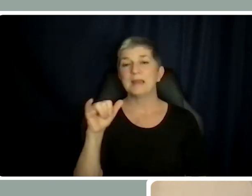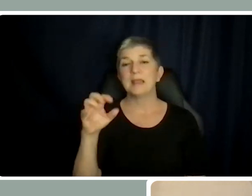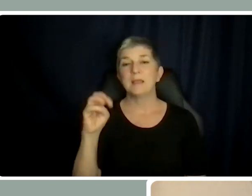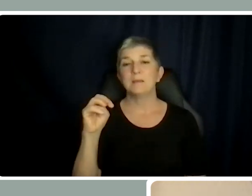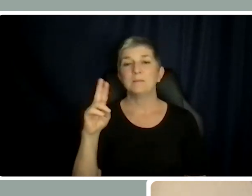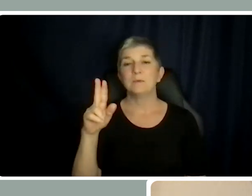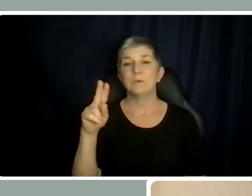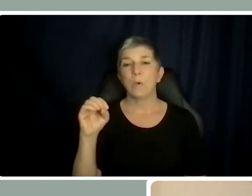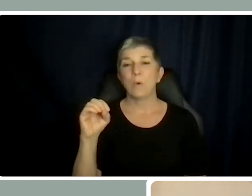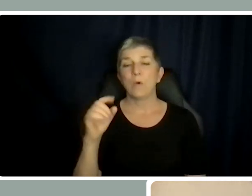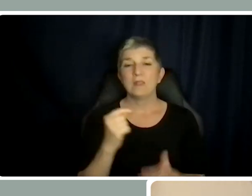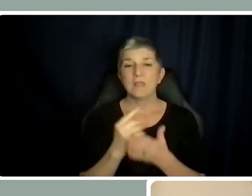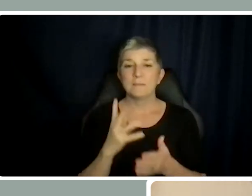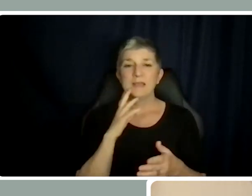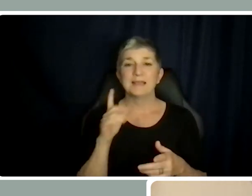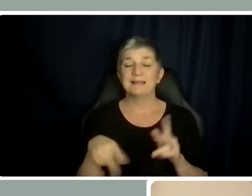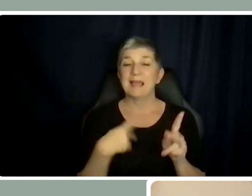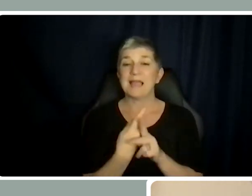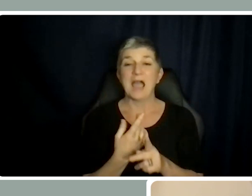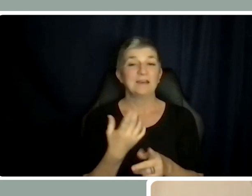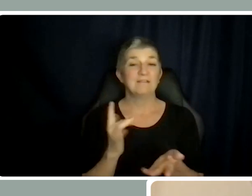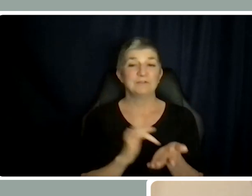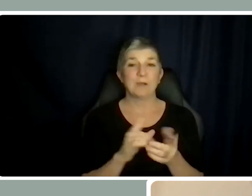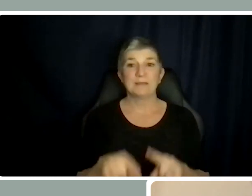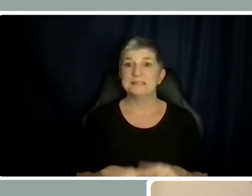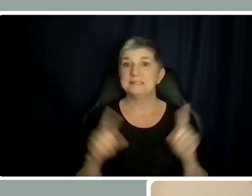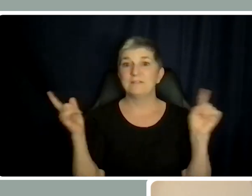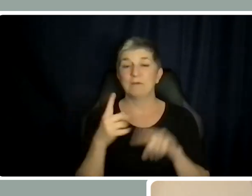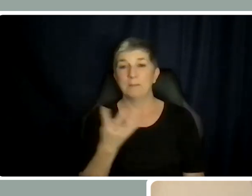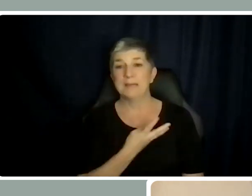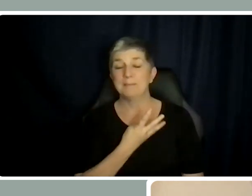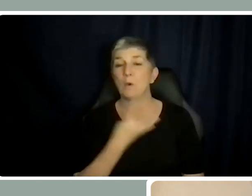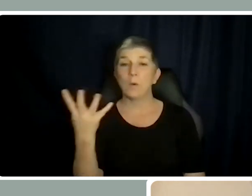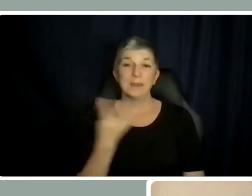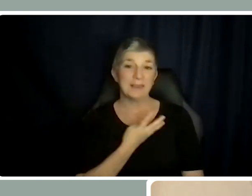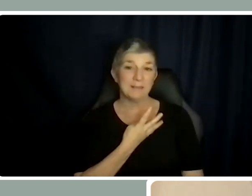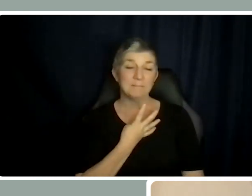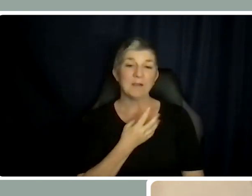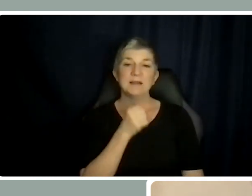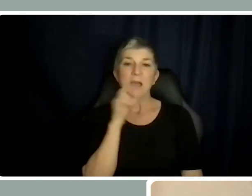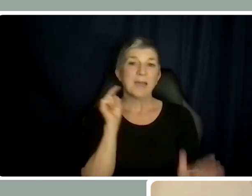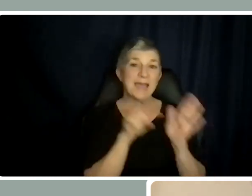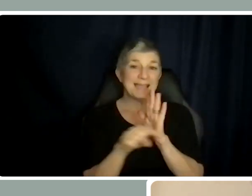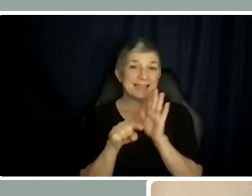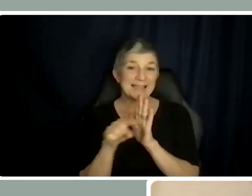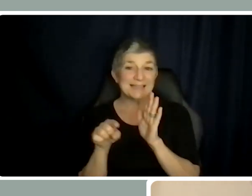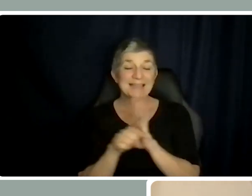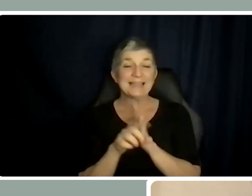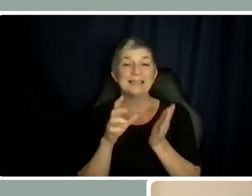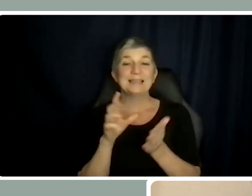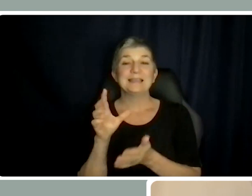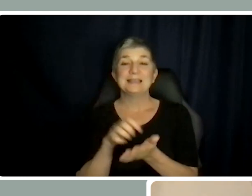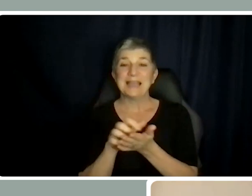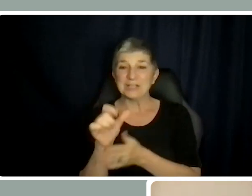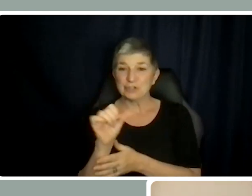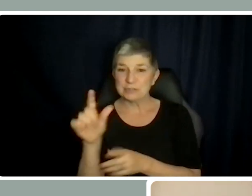a type of drug that's working totally differently from chemotherapy. Immunotherapies are working not by killing cancer cells directly, but